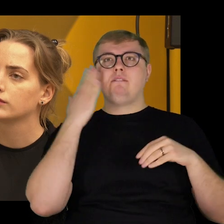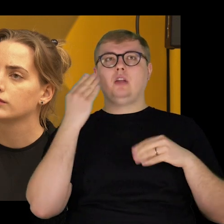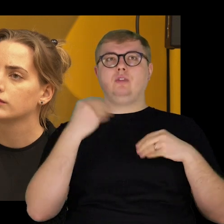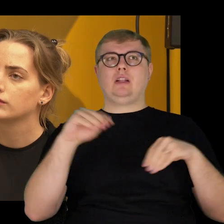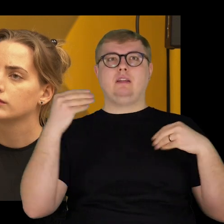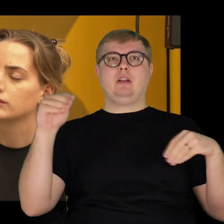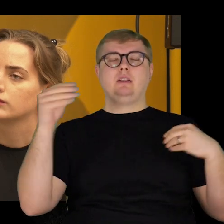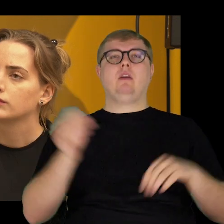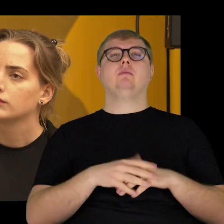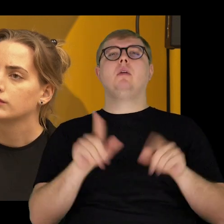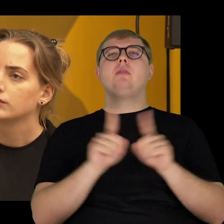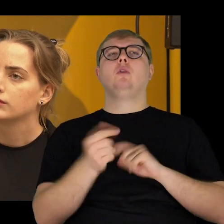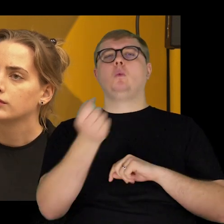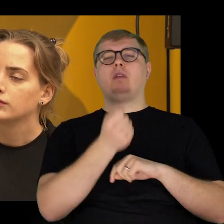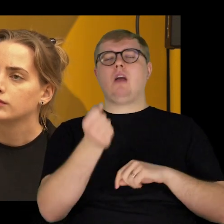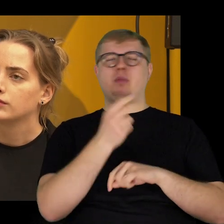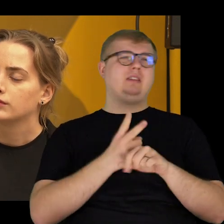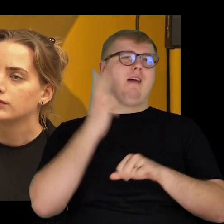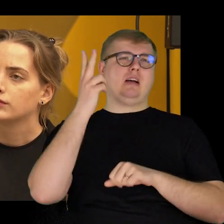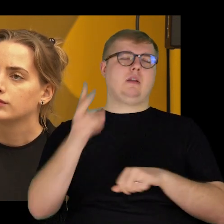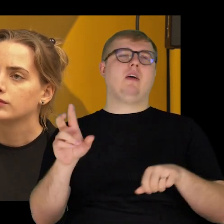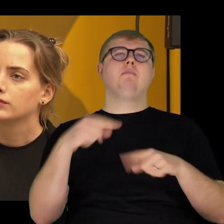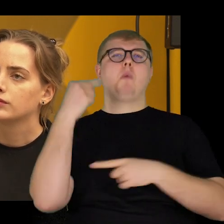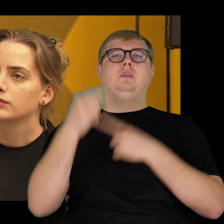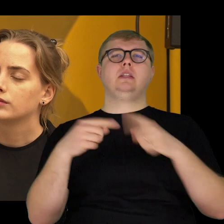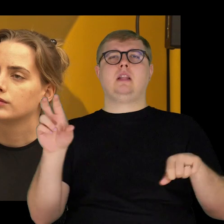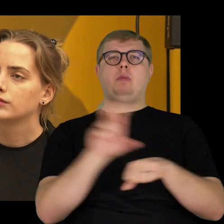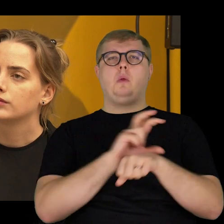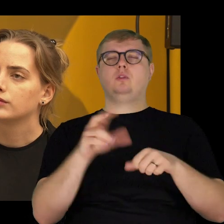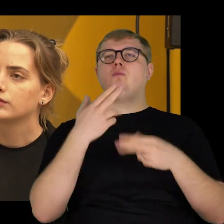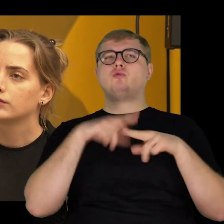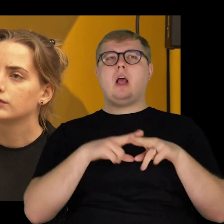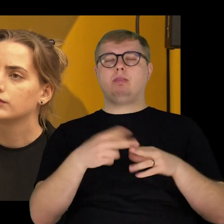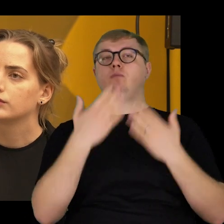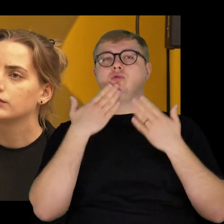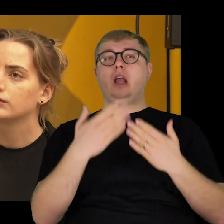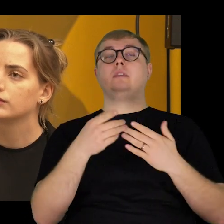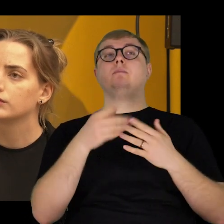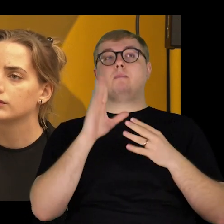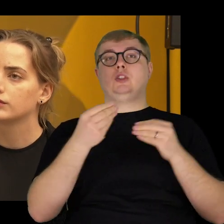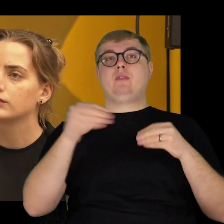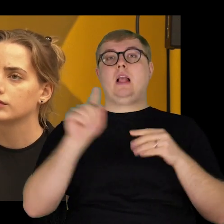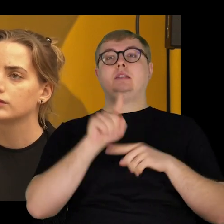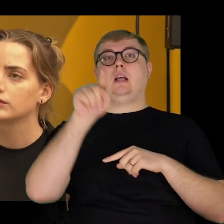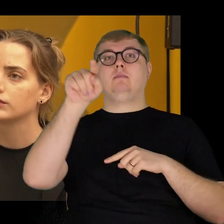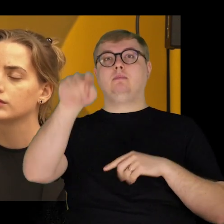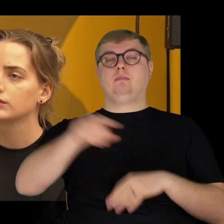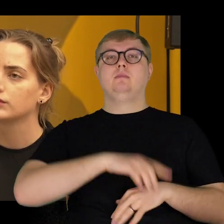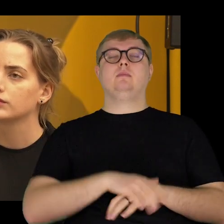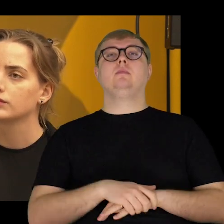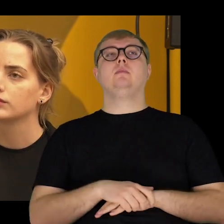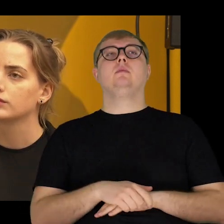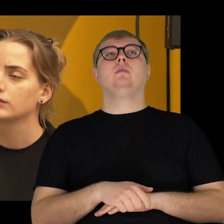advanced kind of processes of technology and equipment are being used, and kind of get further and further into a